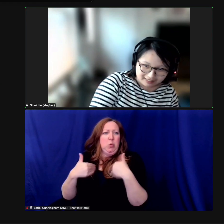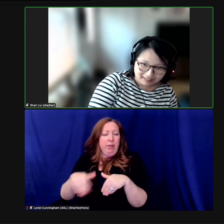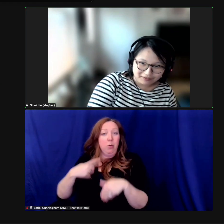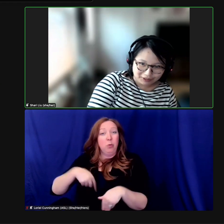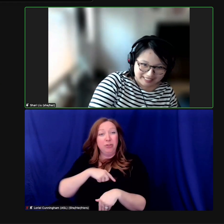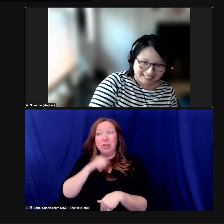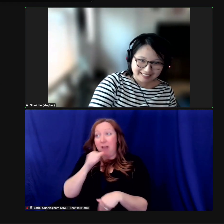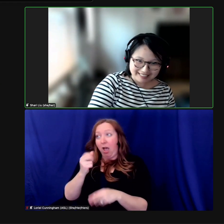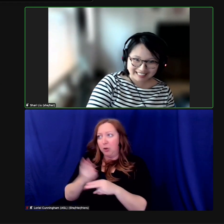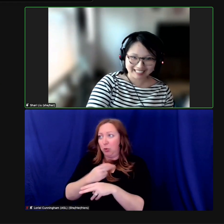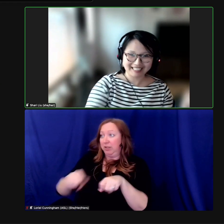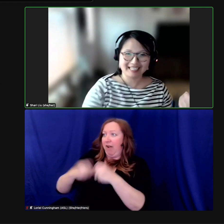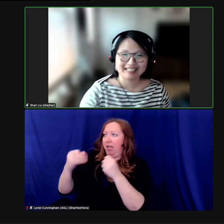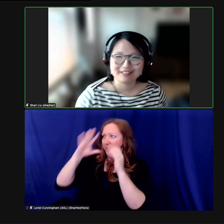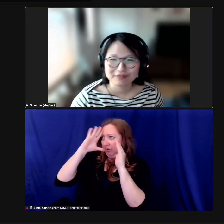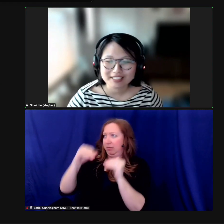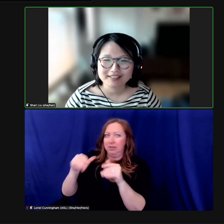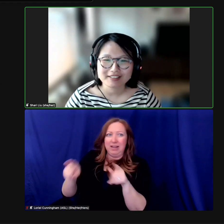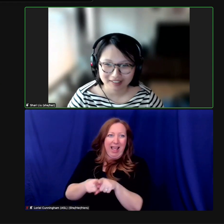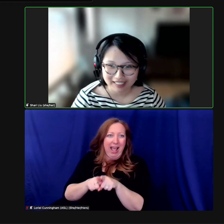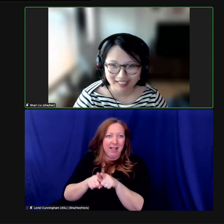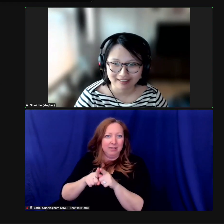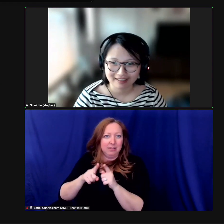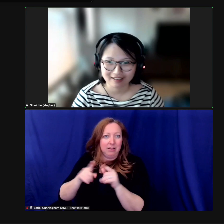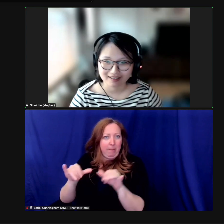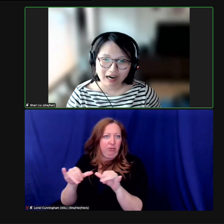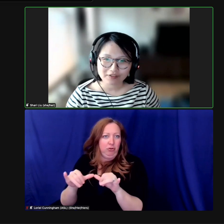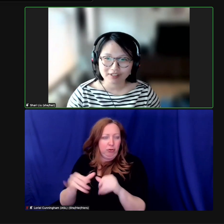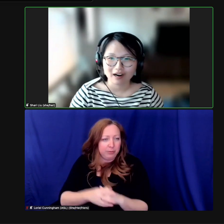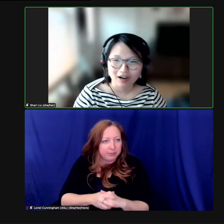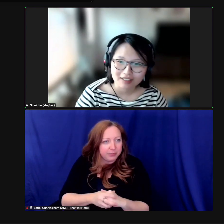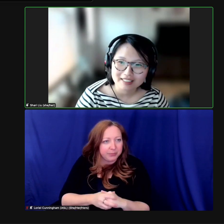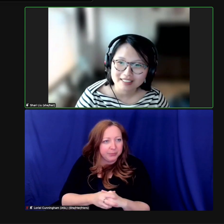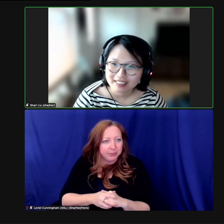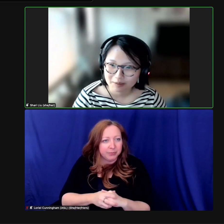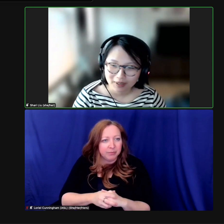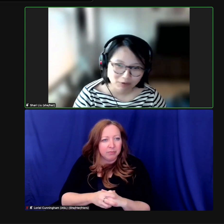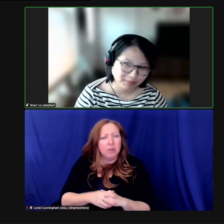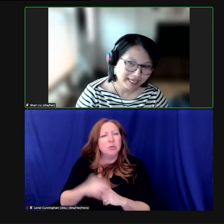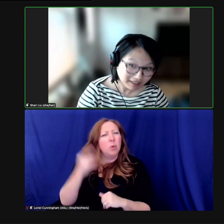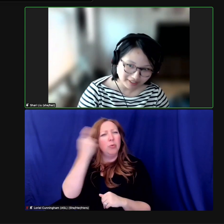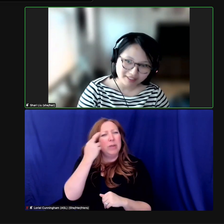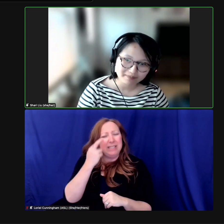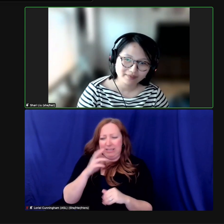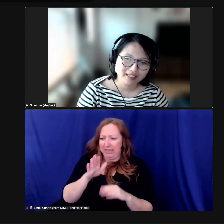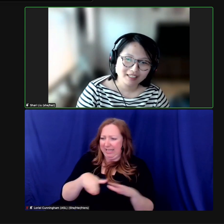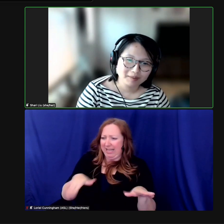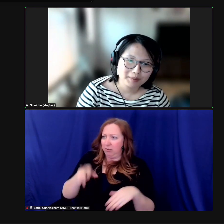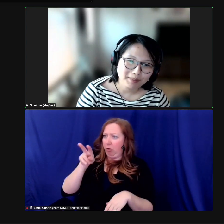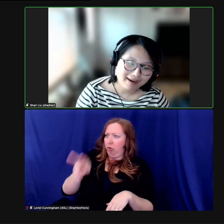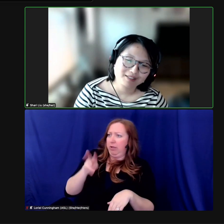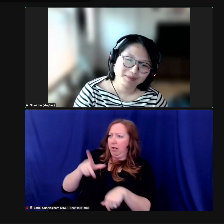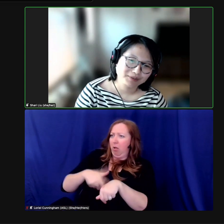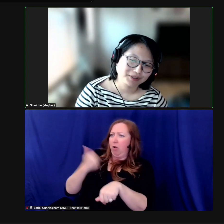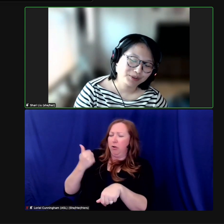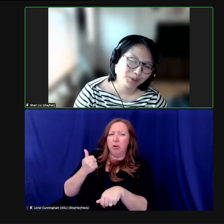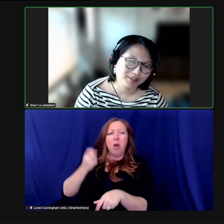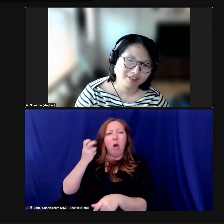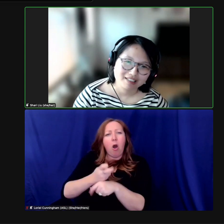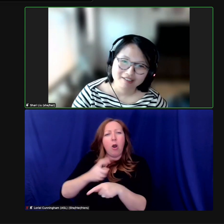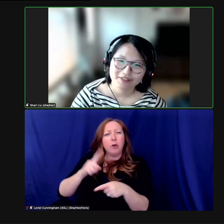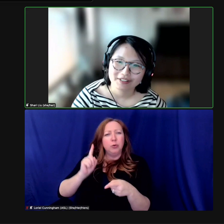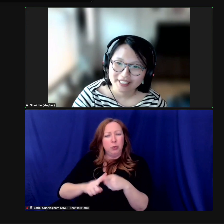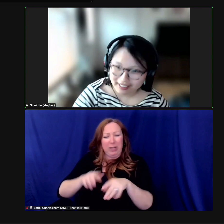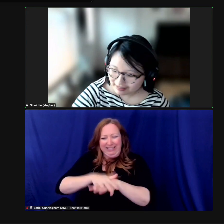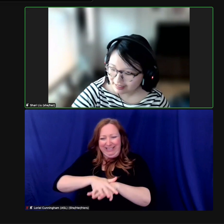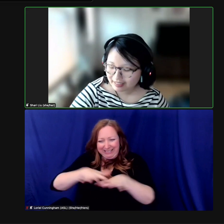comes cognitive neuroscience. These reasons for looking are often hard to tease apart with behavior, but possible with the tools